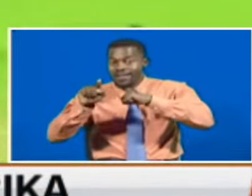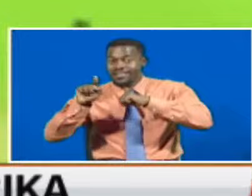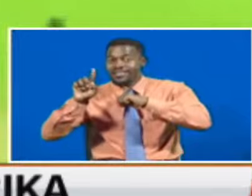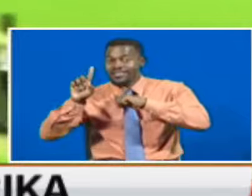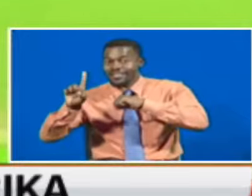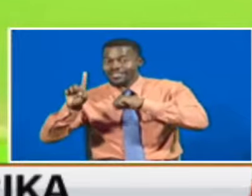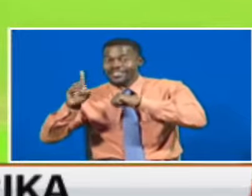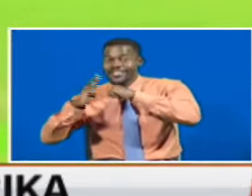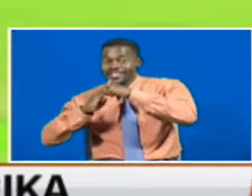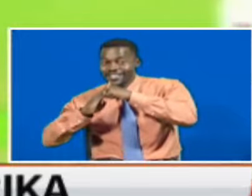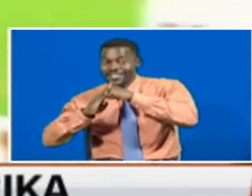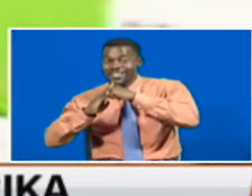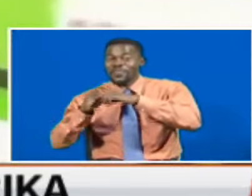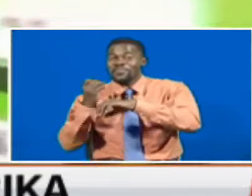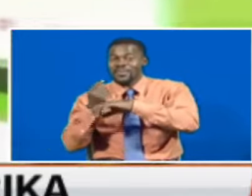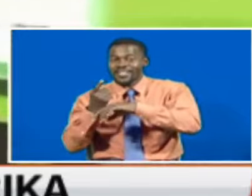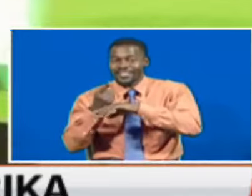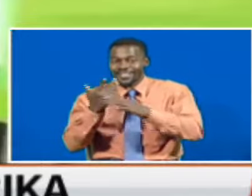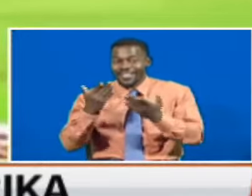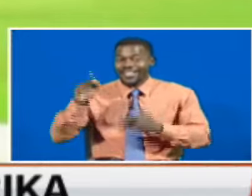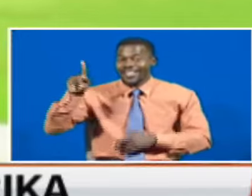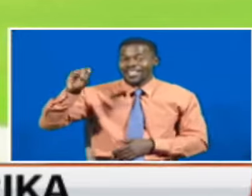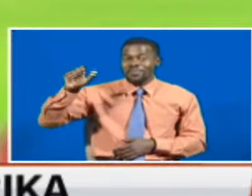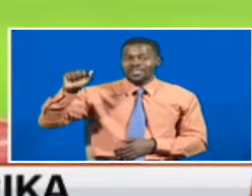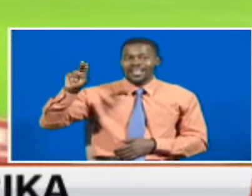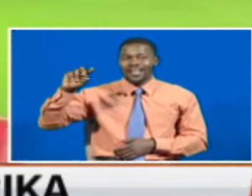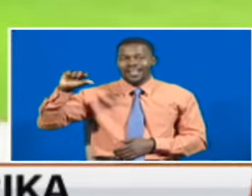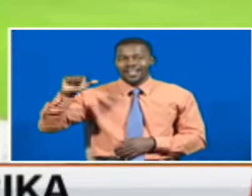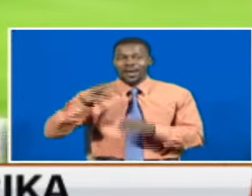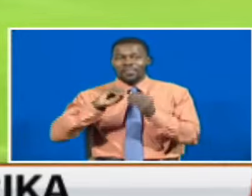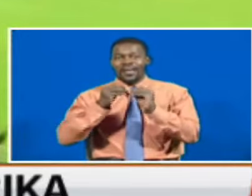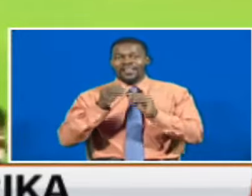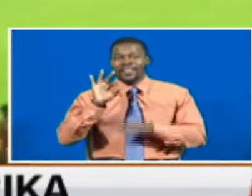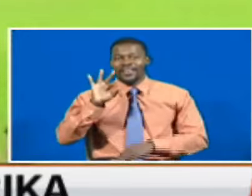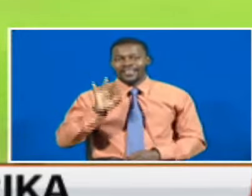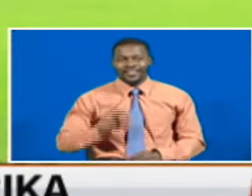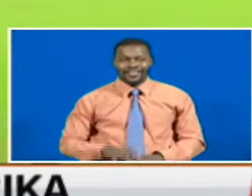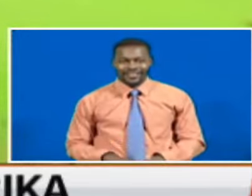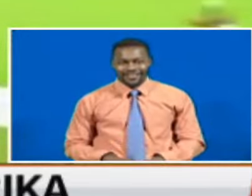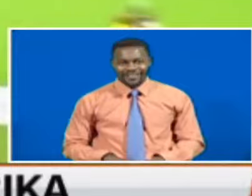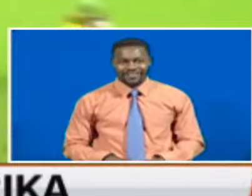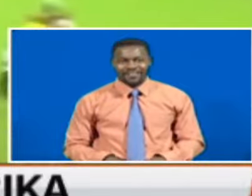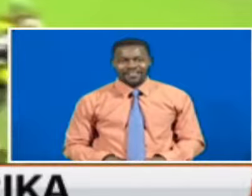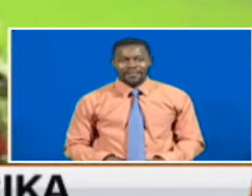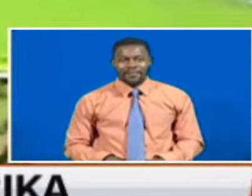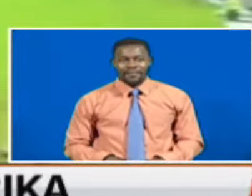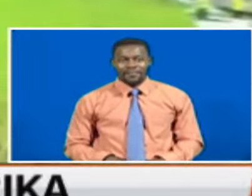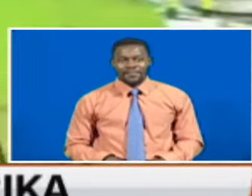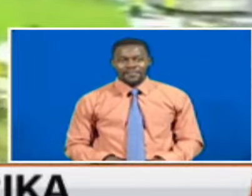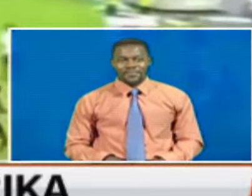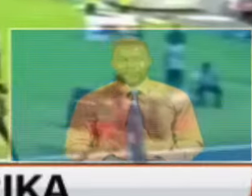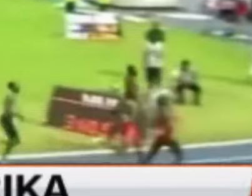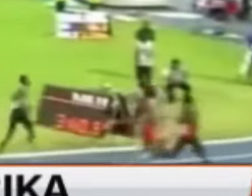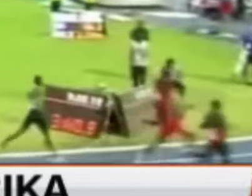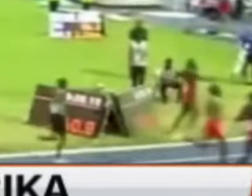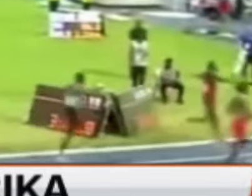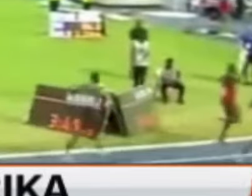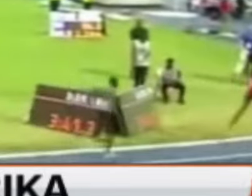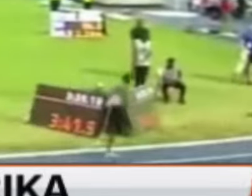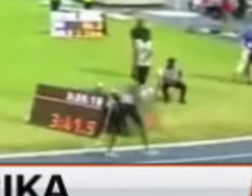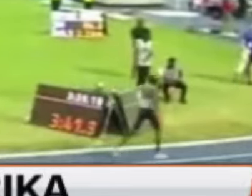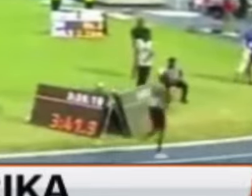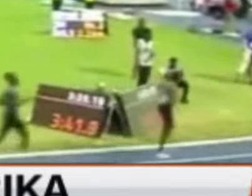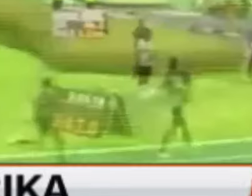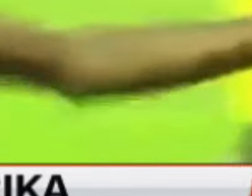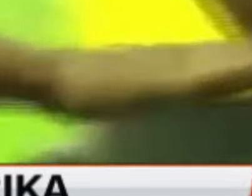3:39.19. Mkenya Abel Kipsang alichukua nafasi ya tatu. Kilman of Kenya and Shea Emeas will finish second, and at